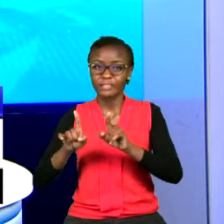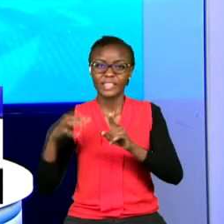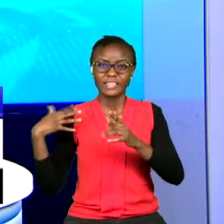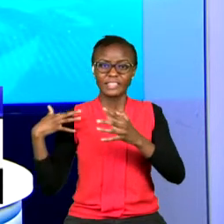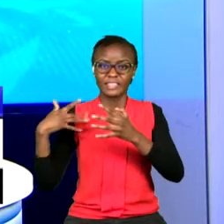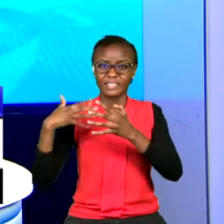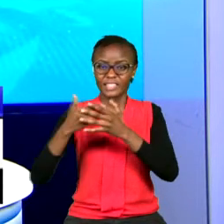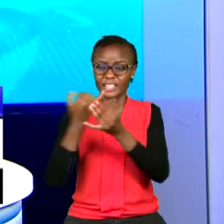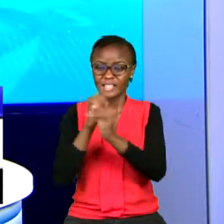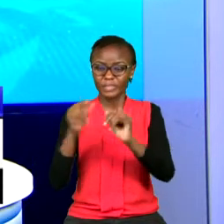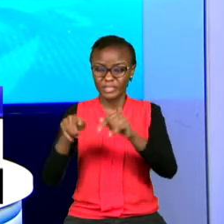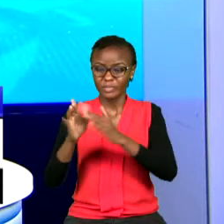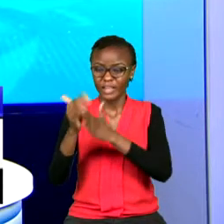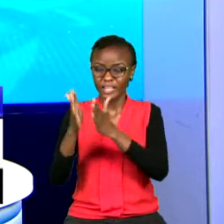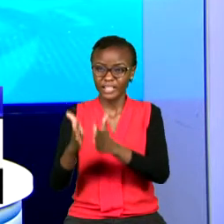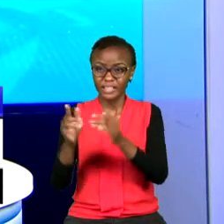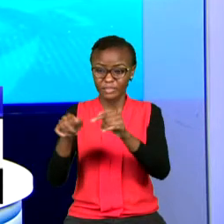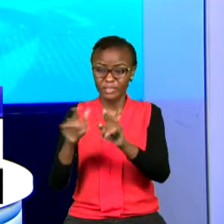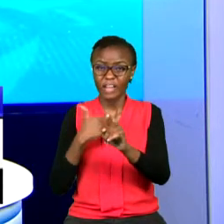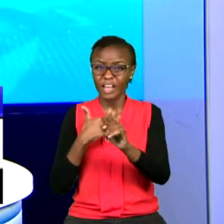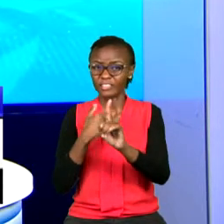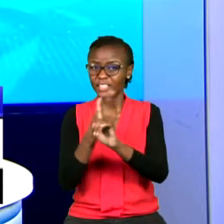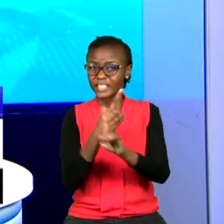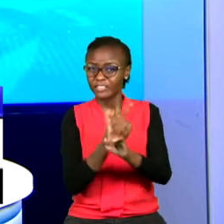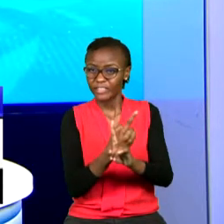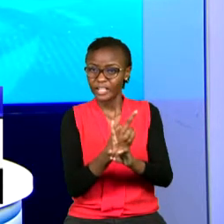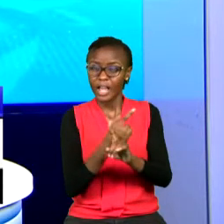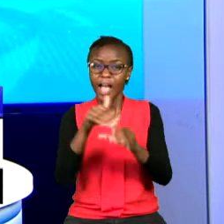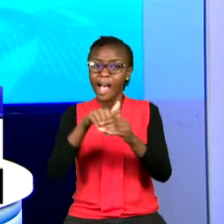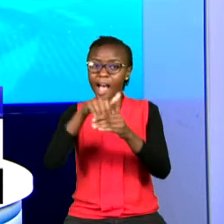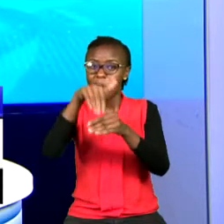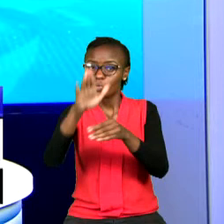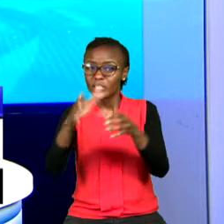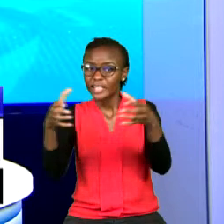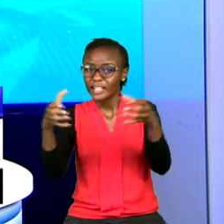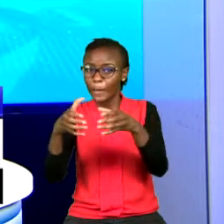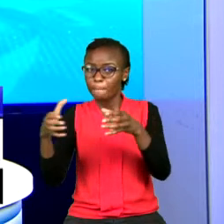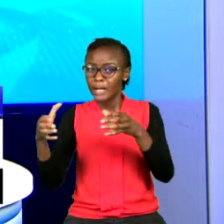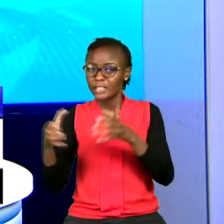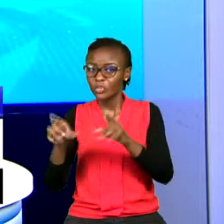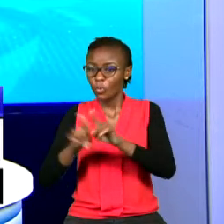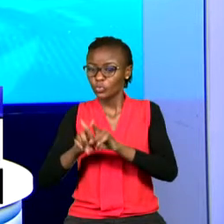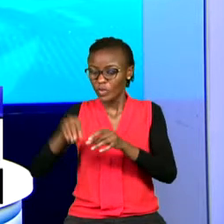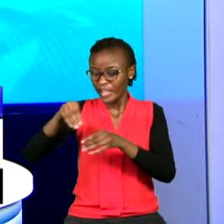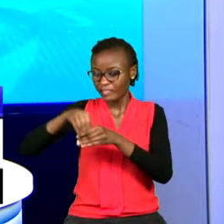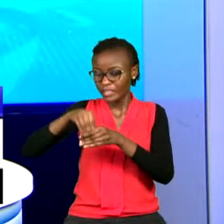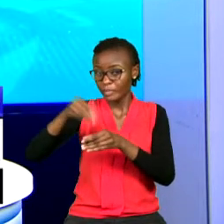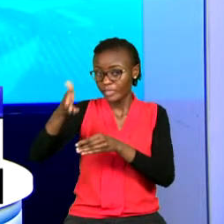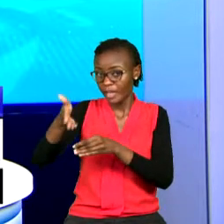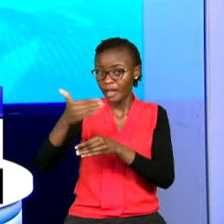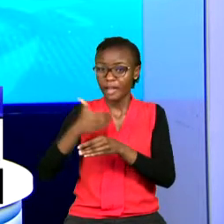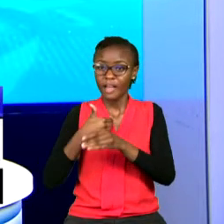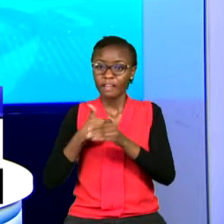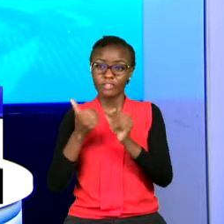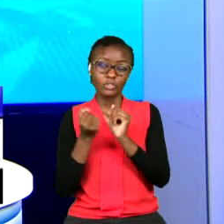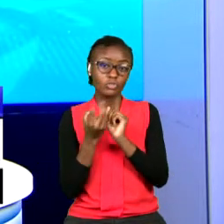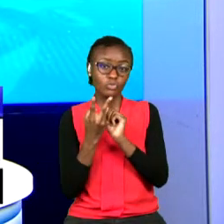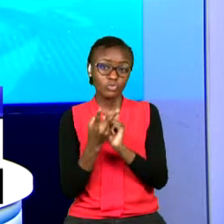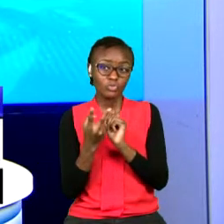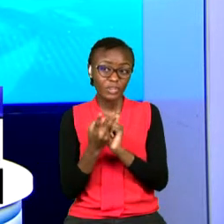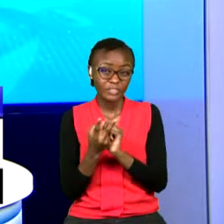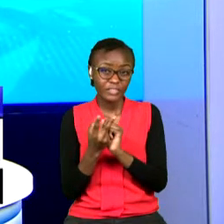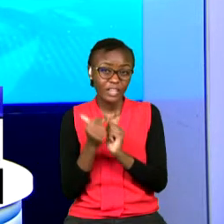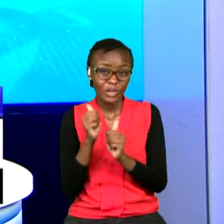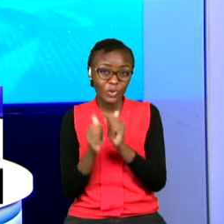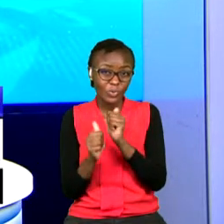independence, secretly owned a network of offshore companies for decades. According to the report, 12 million files is the biggest such leak